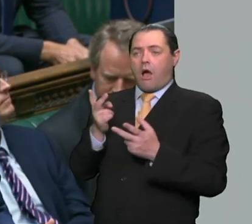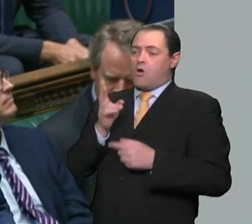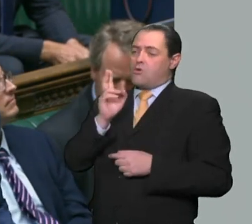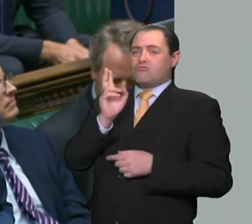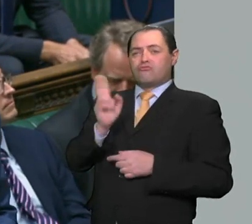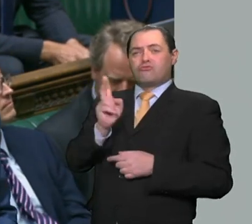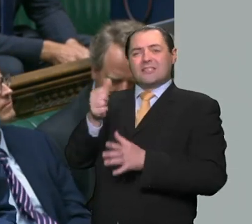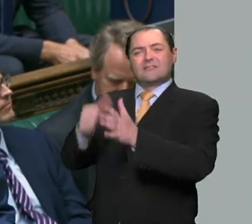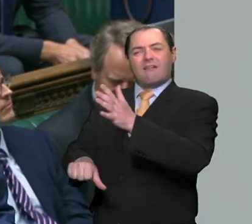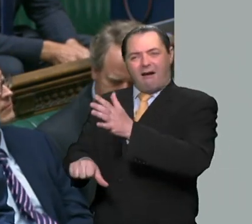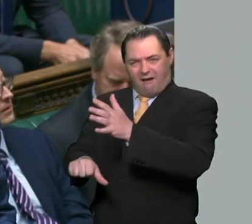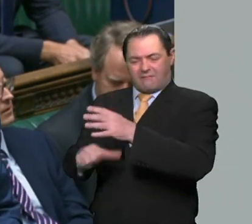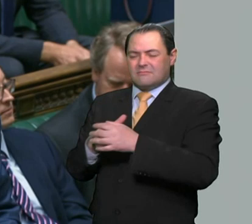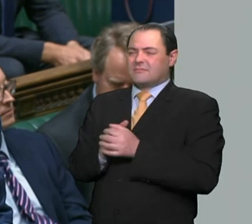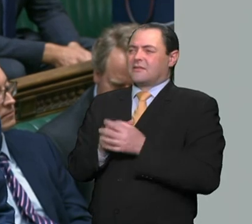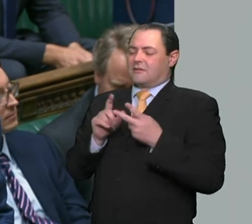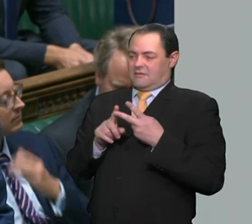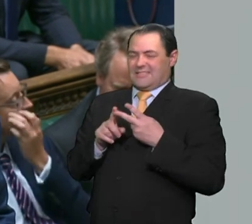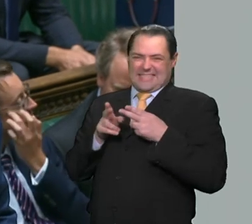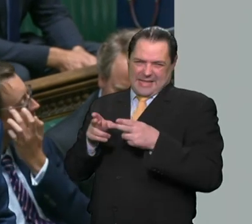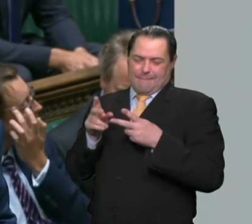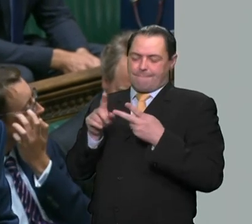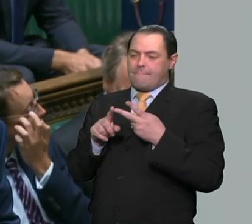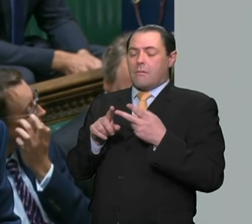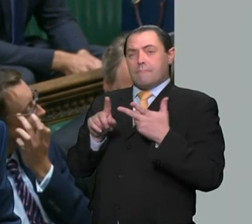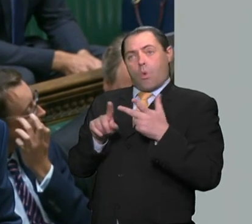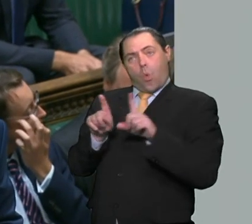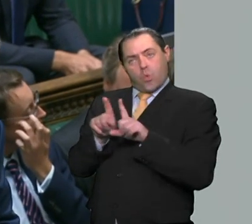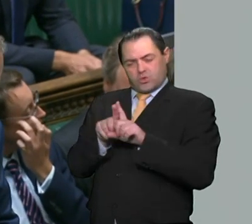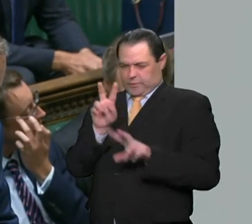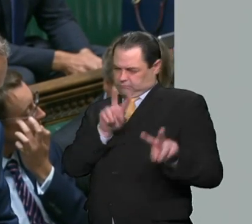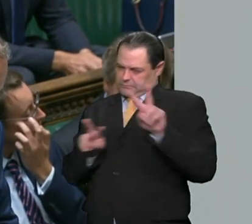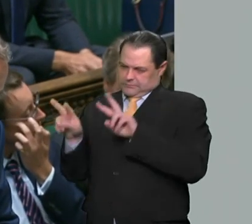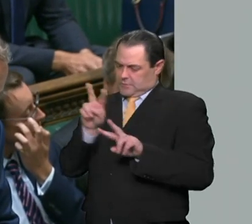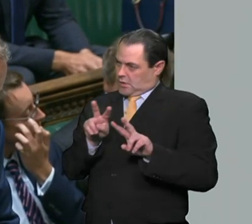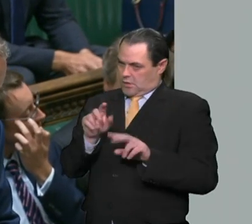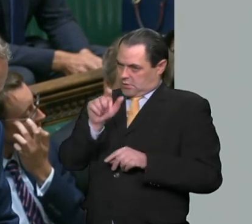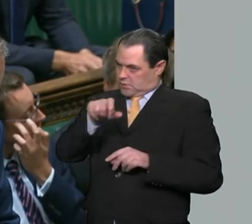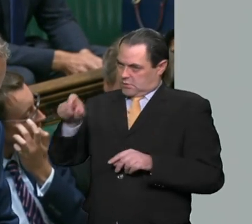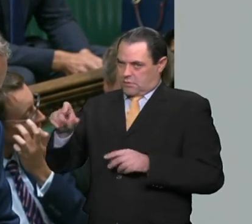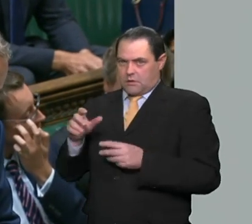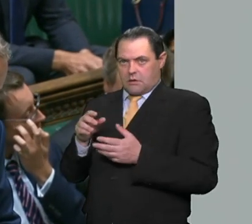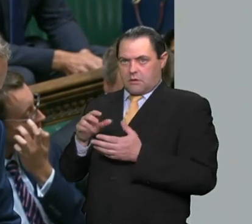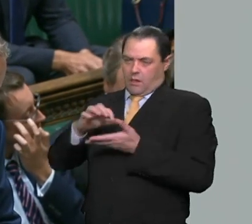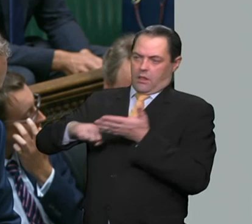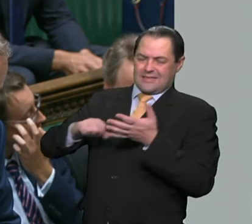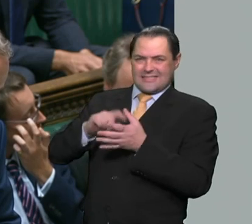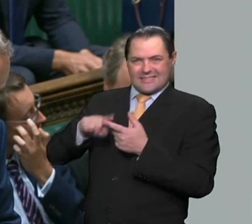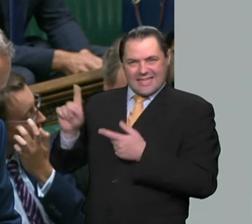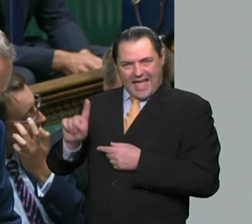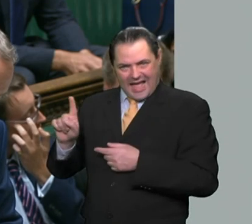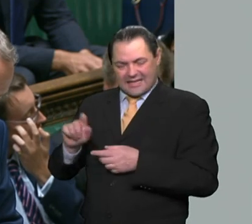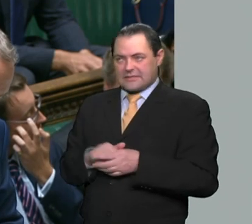scheme, and of course we look at the tax burden, but I would just remind her that we're the ones that have